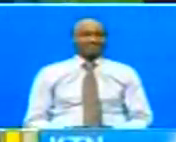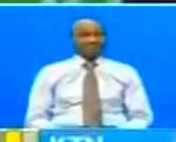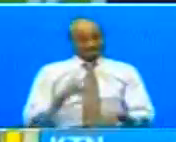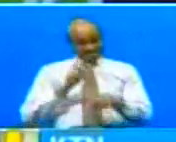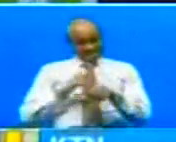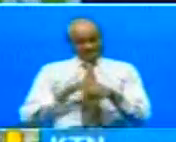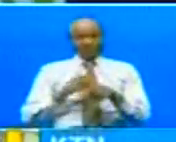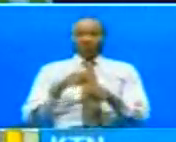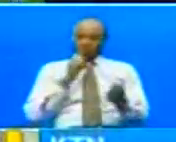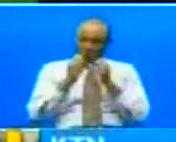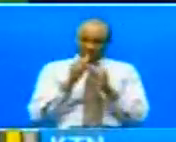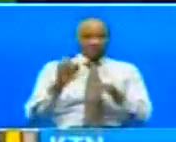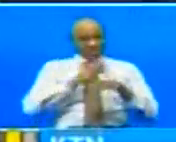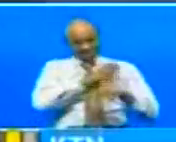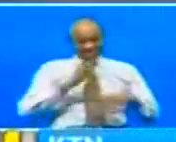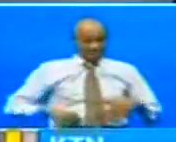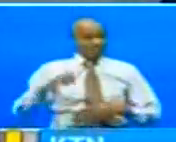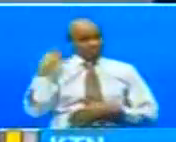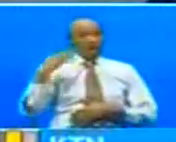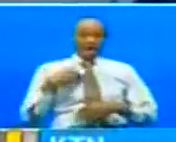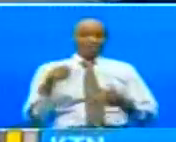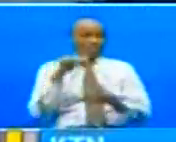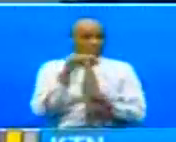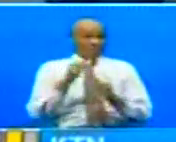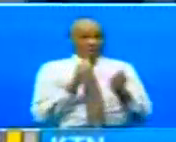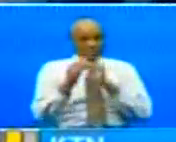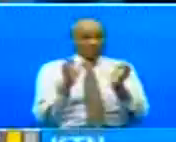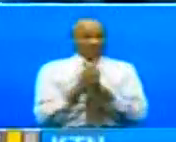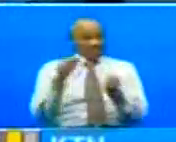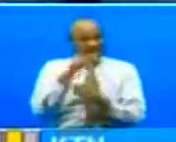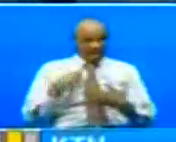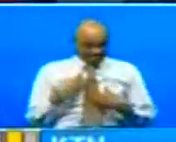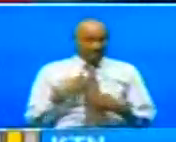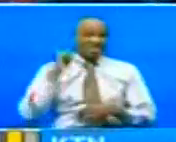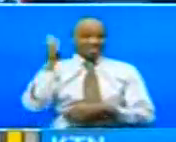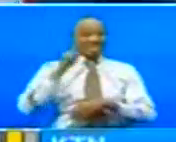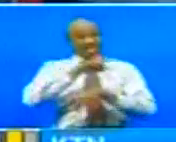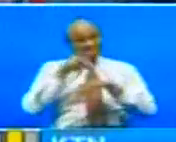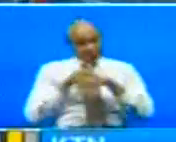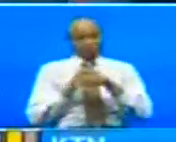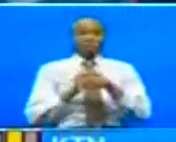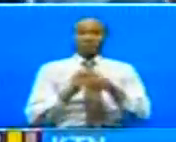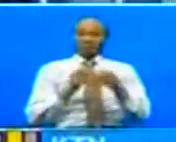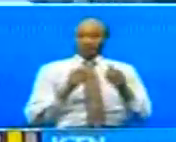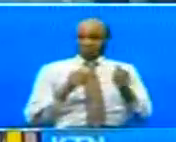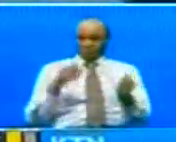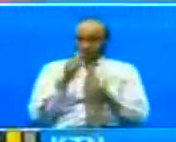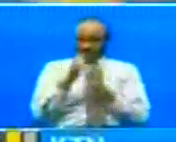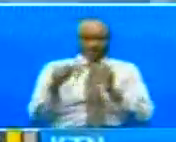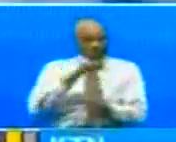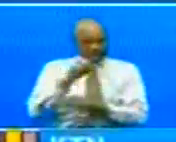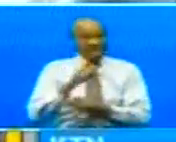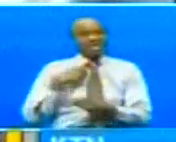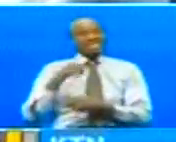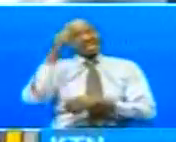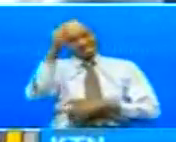After a rally action-packed Easter holiday, anticipation is high going into this weekend's Kenya National Rally Championship Kajiado Leg, where drivers are expected